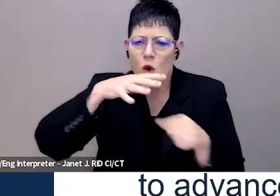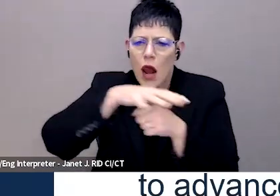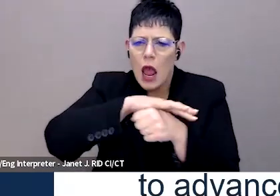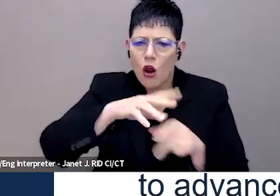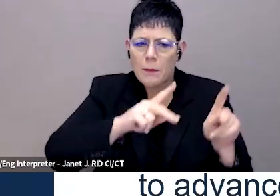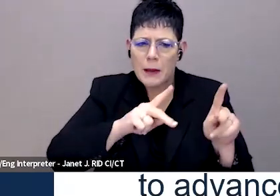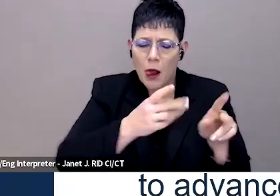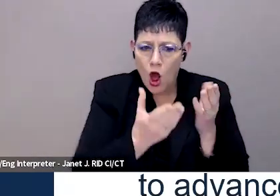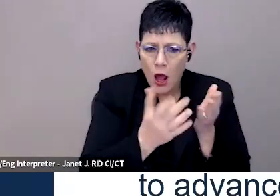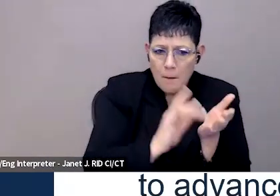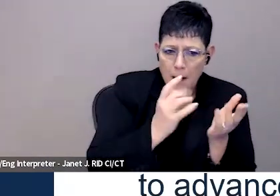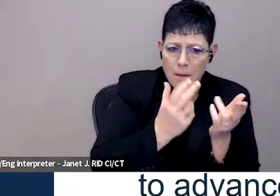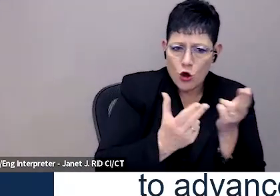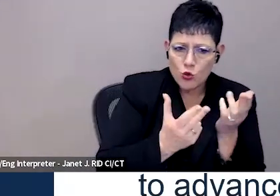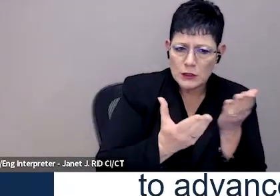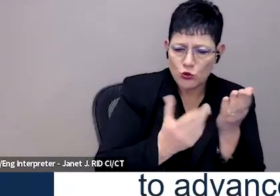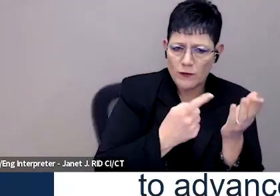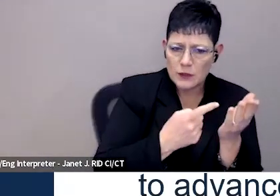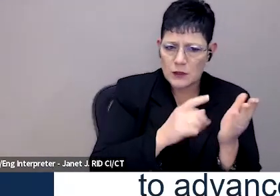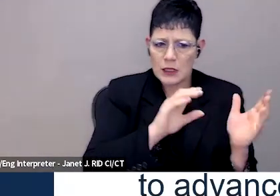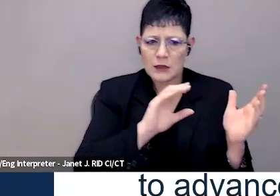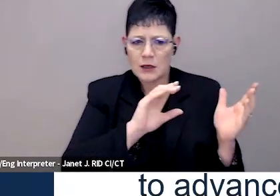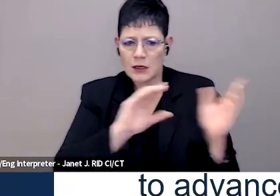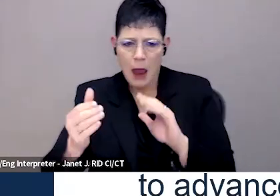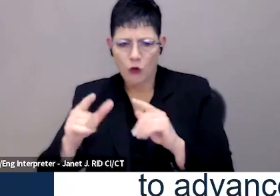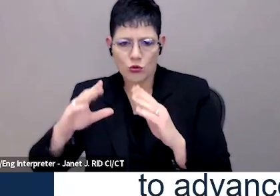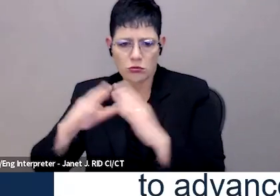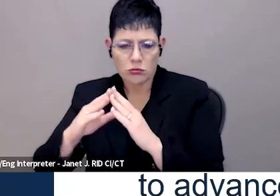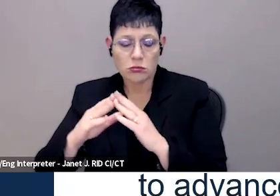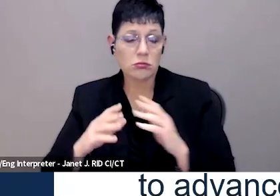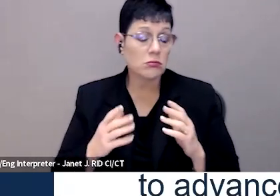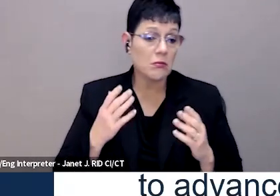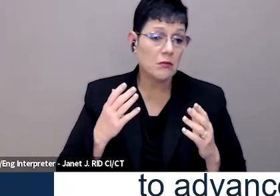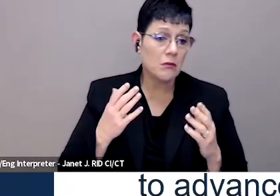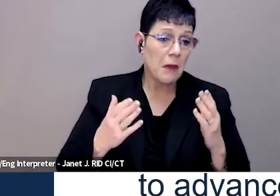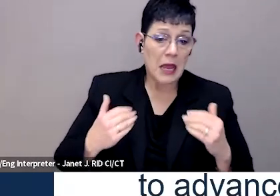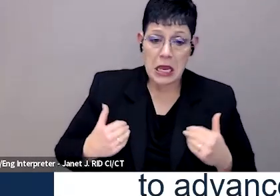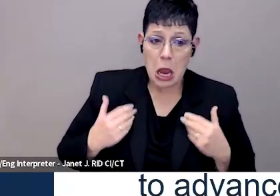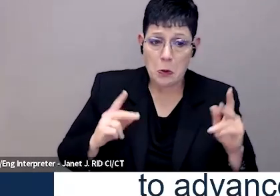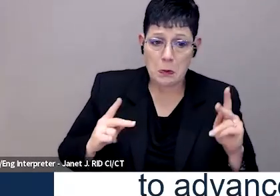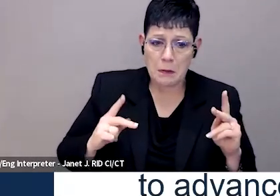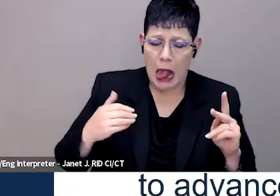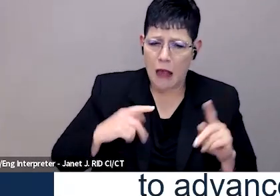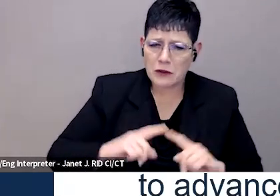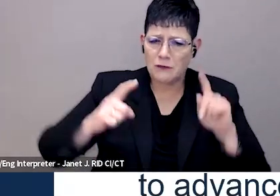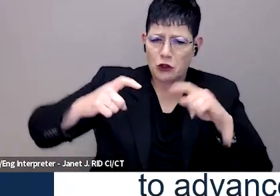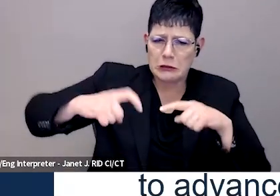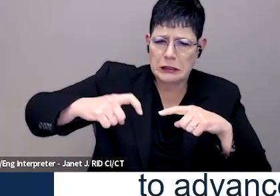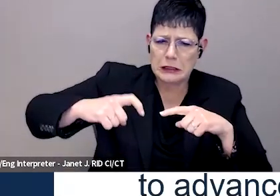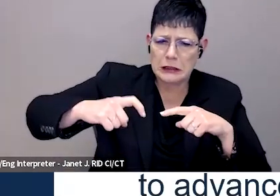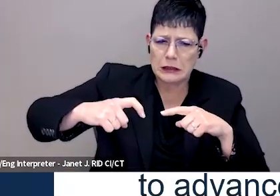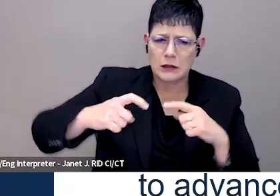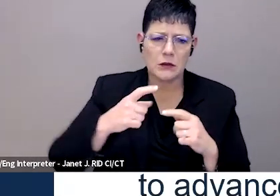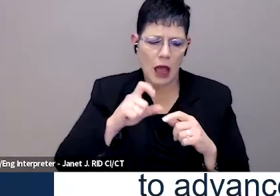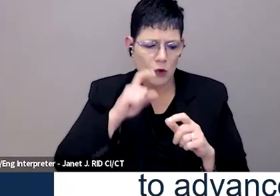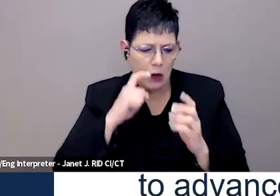at the same rate as urban caregivers. We need to understand if younger caregivers have different needs than older caregivers, and we need to identify where programs